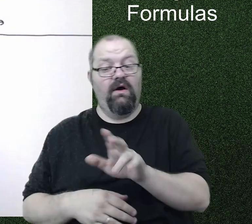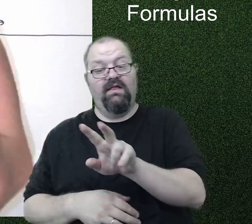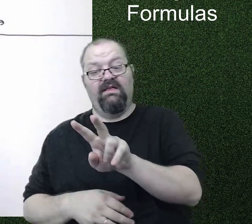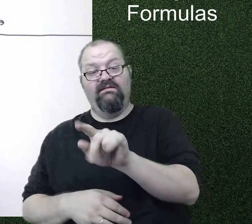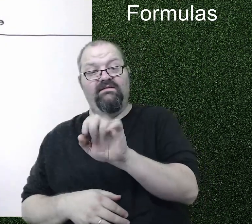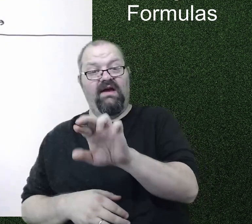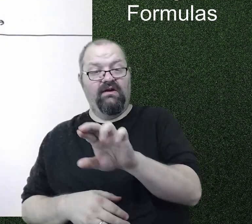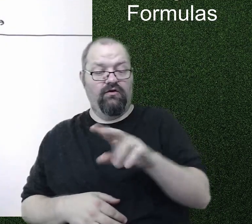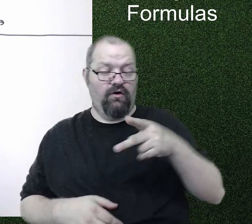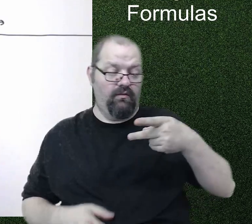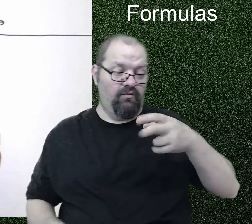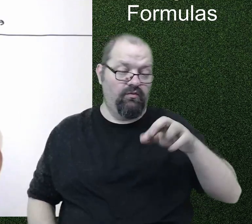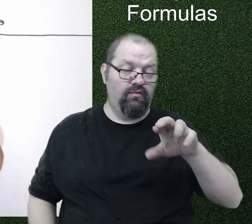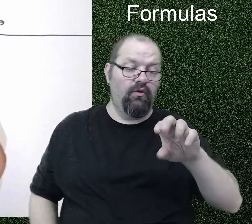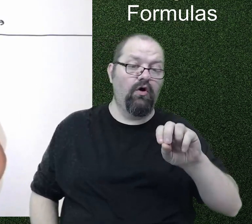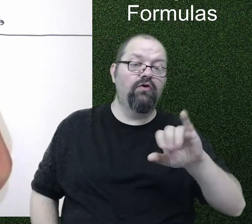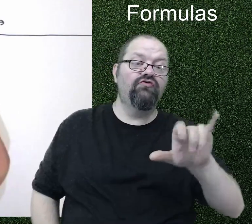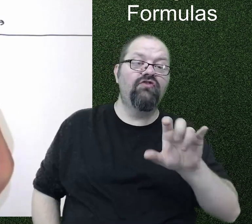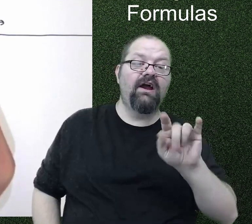v.